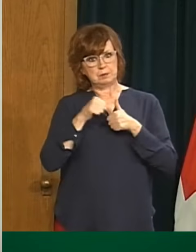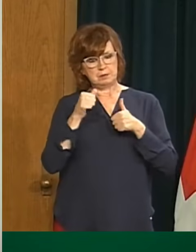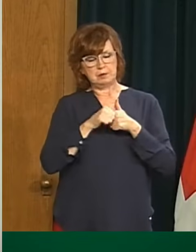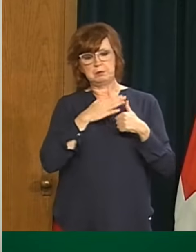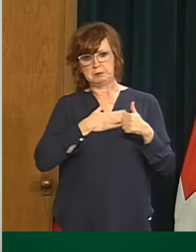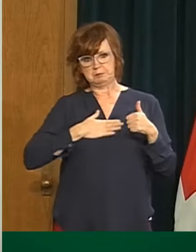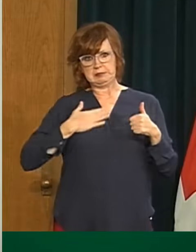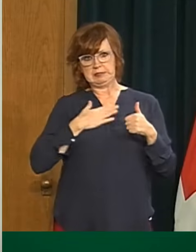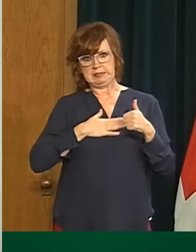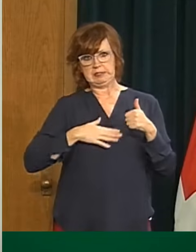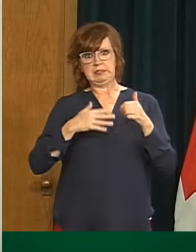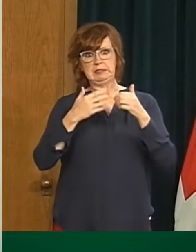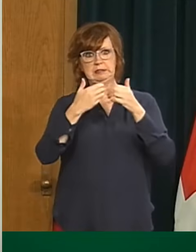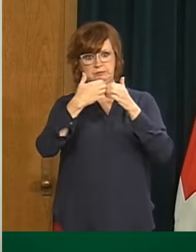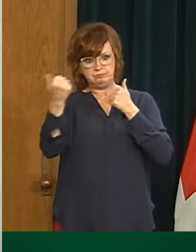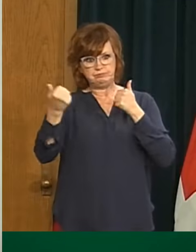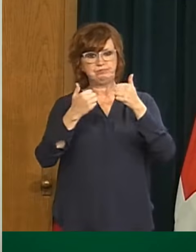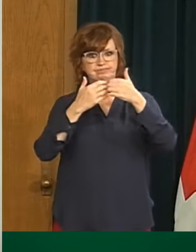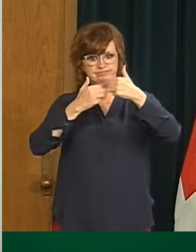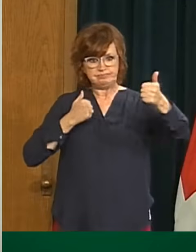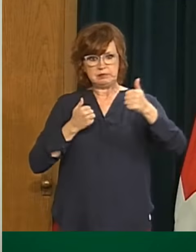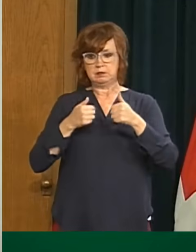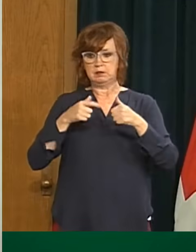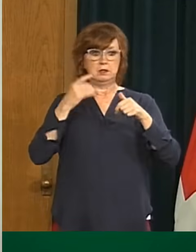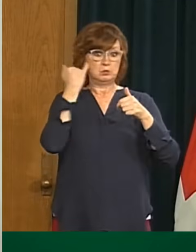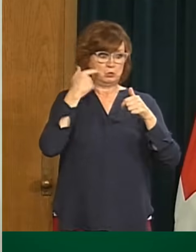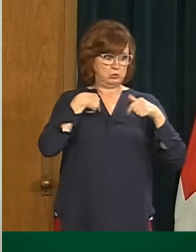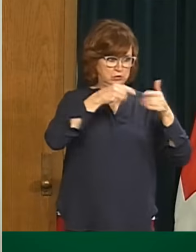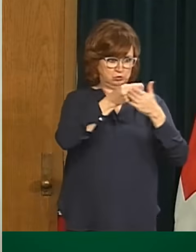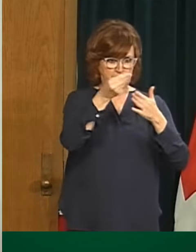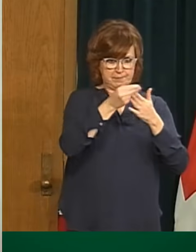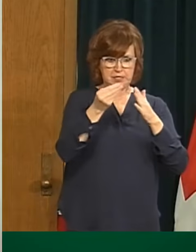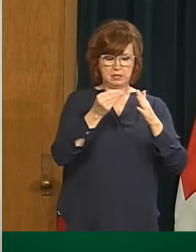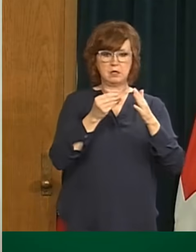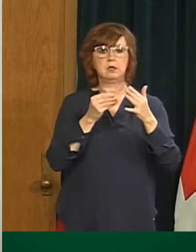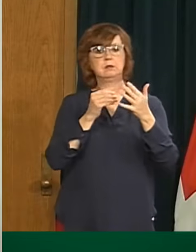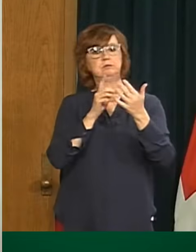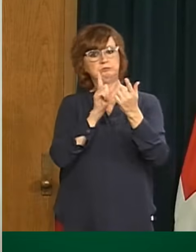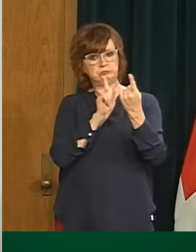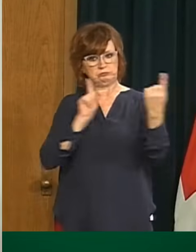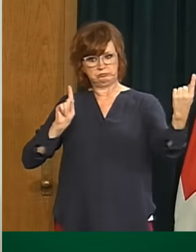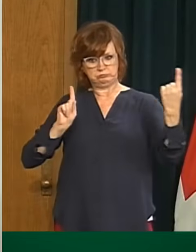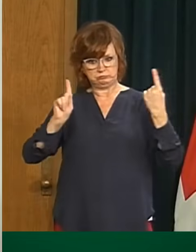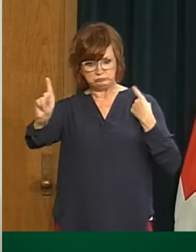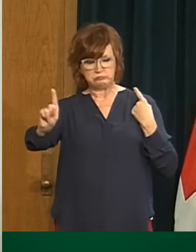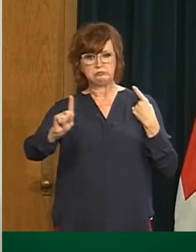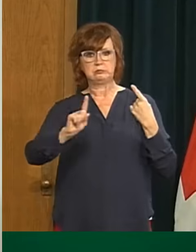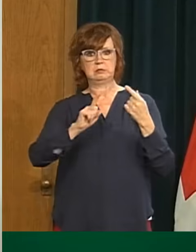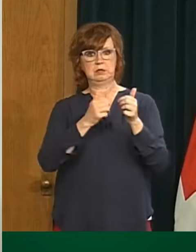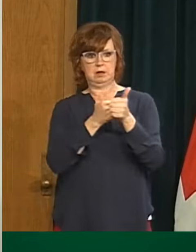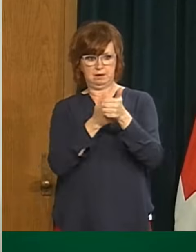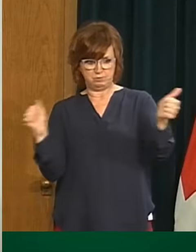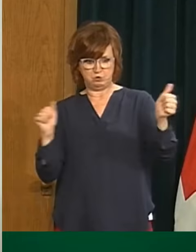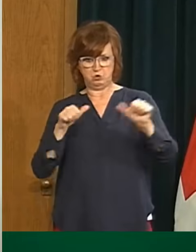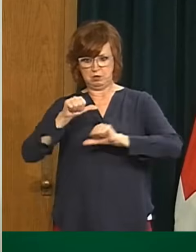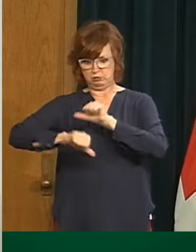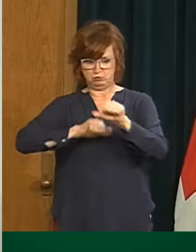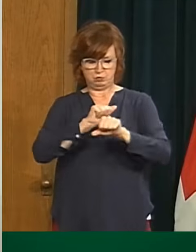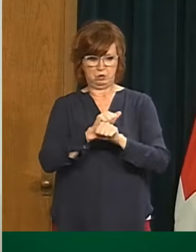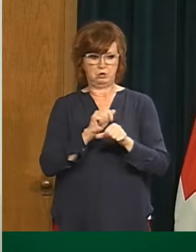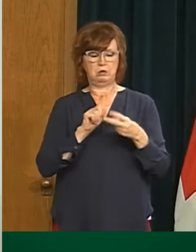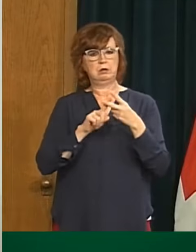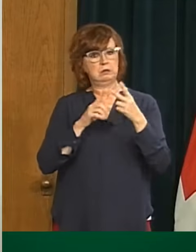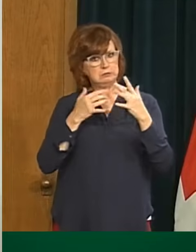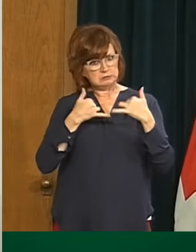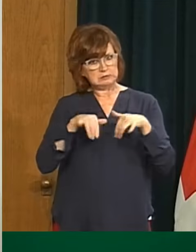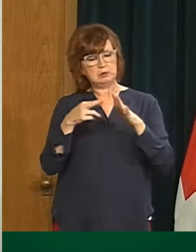will have to be observed as Reopen Saskatchewan rolls forward, and other activities as they're allowed, maintaining that